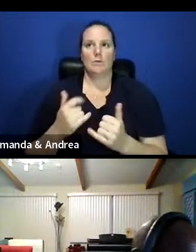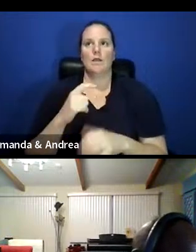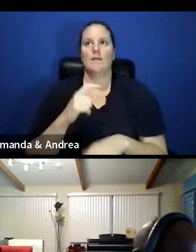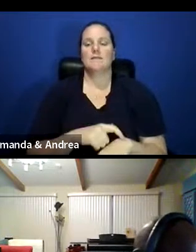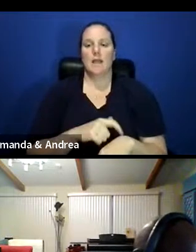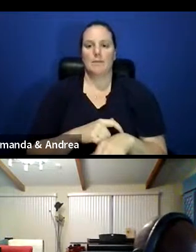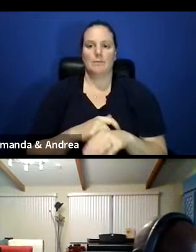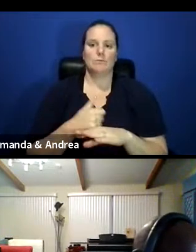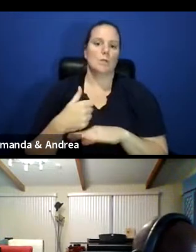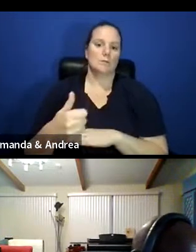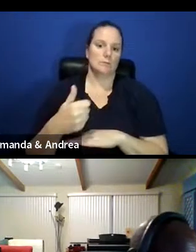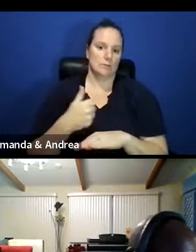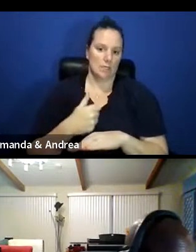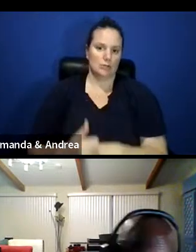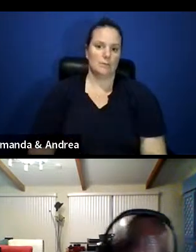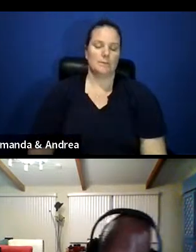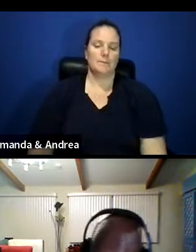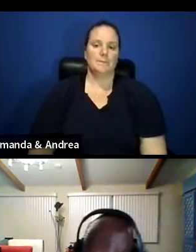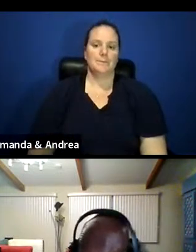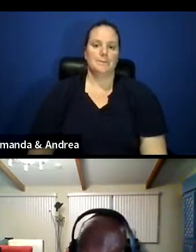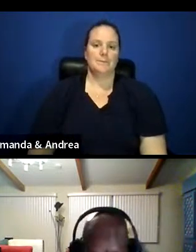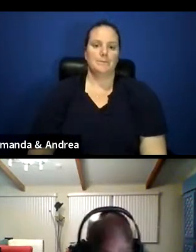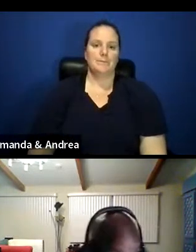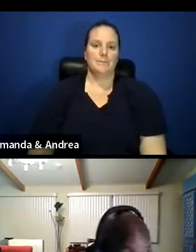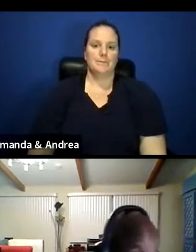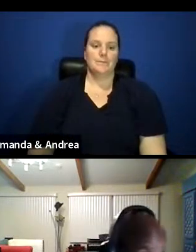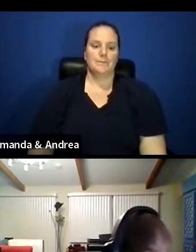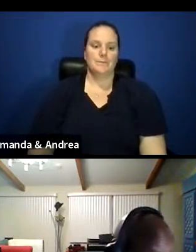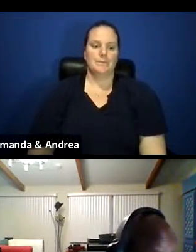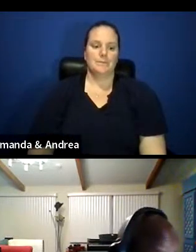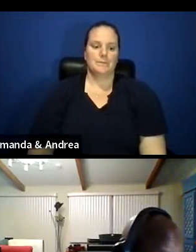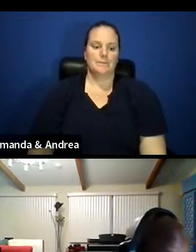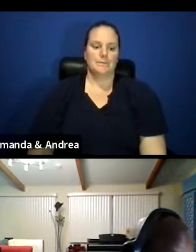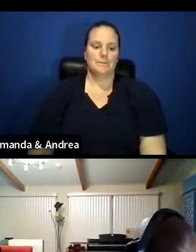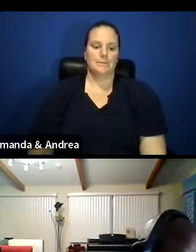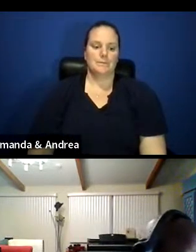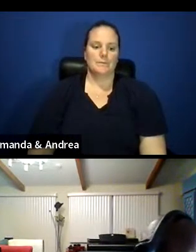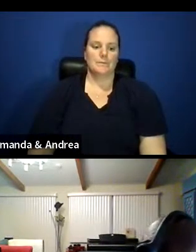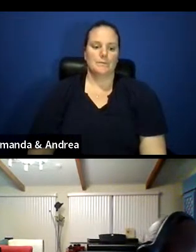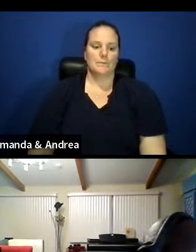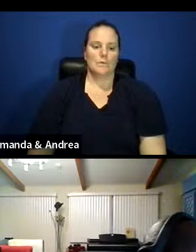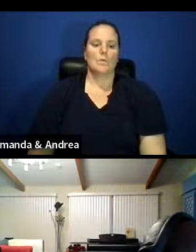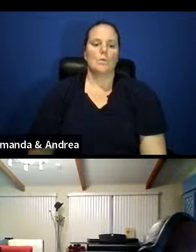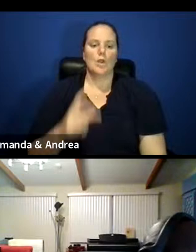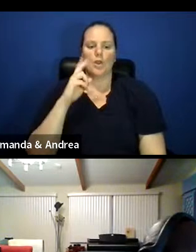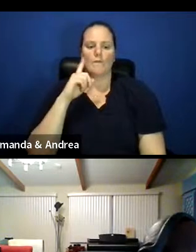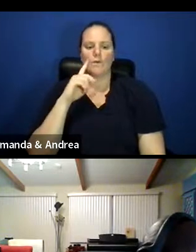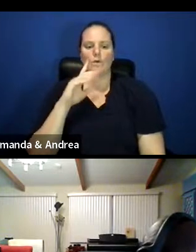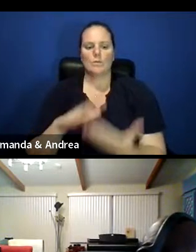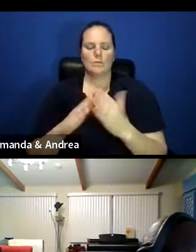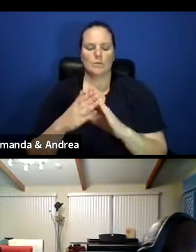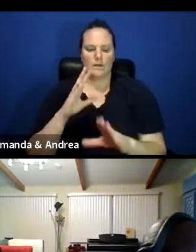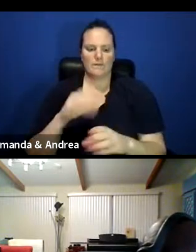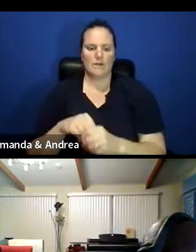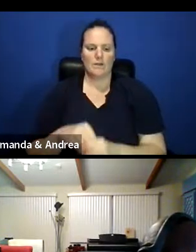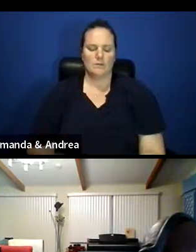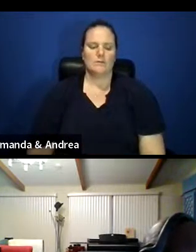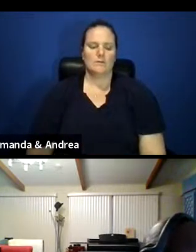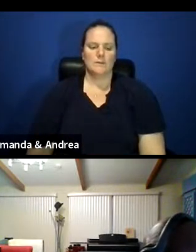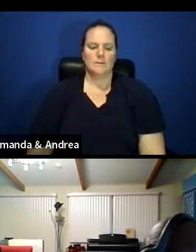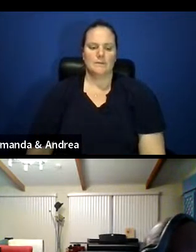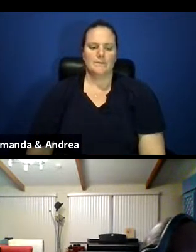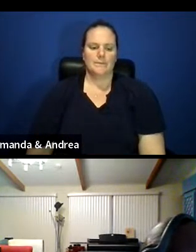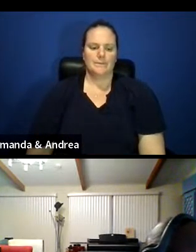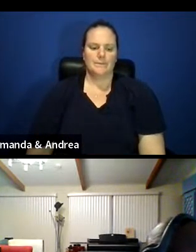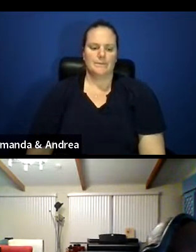in transportation where we look for community engagement. I tell folks that